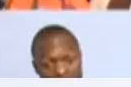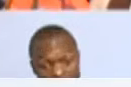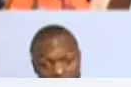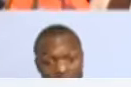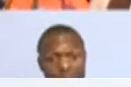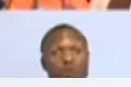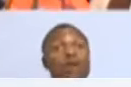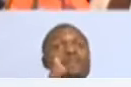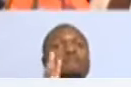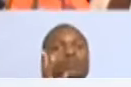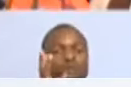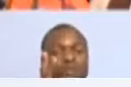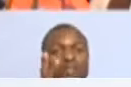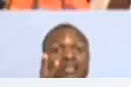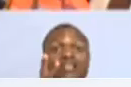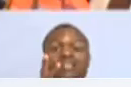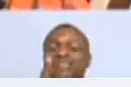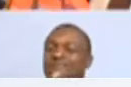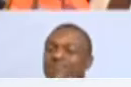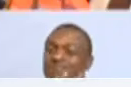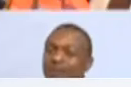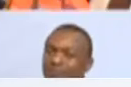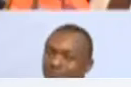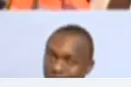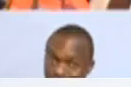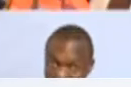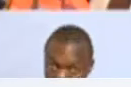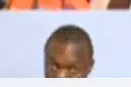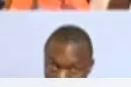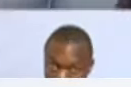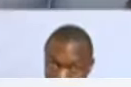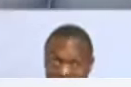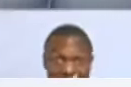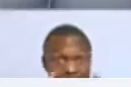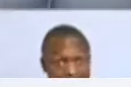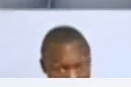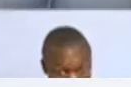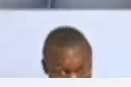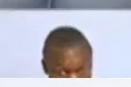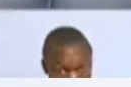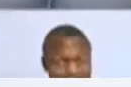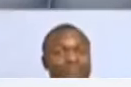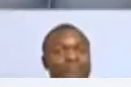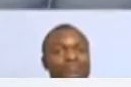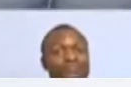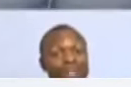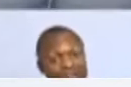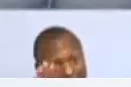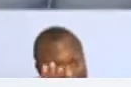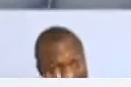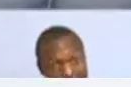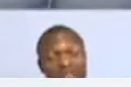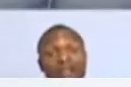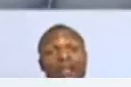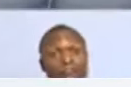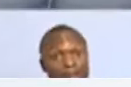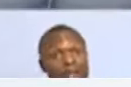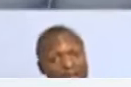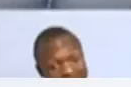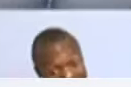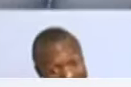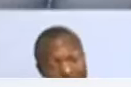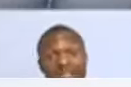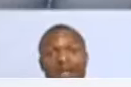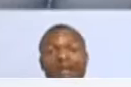forests is a necessity. Yeah. It's a necessity. Yeah. We have therefore established 10 community